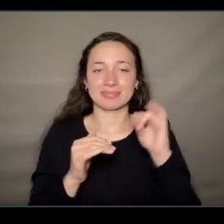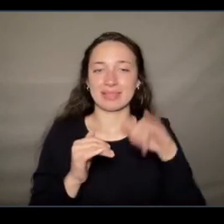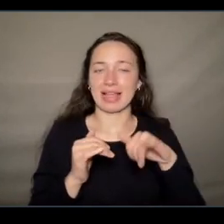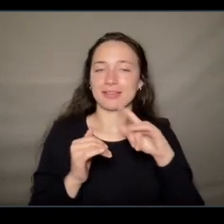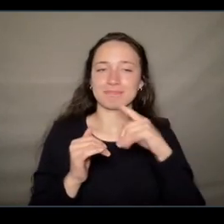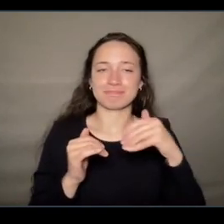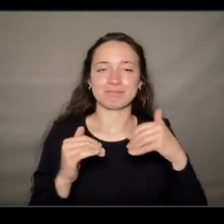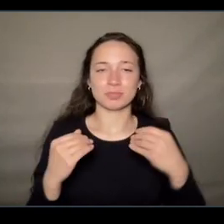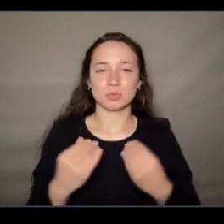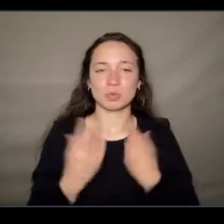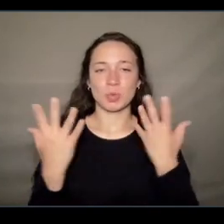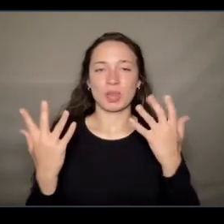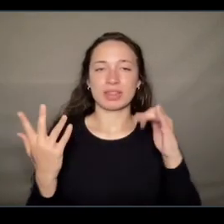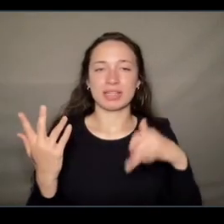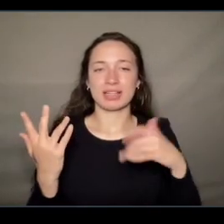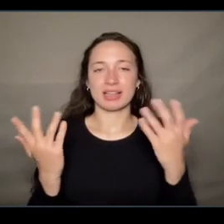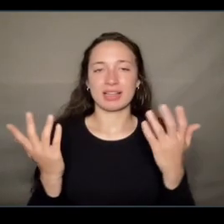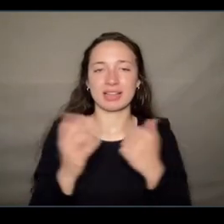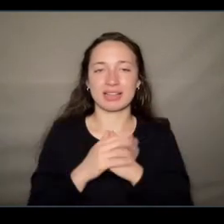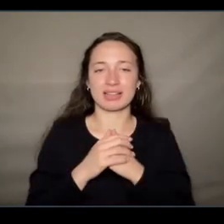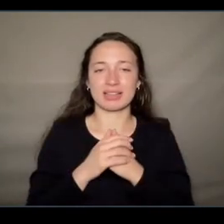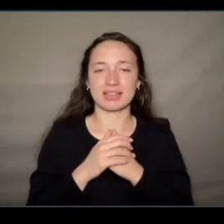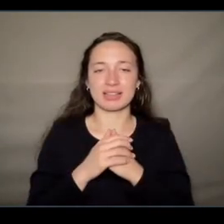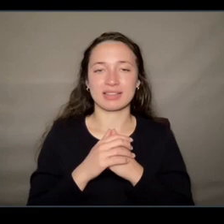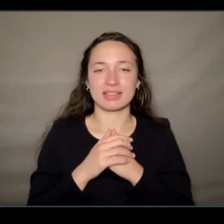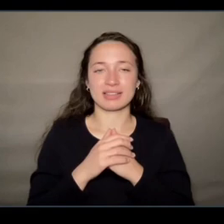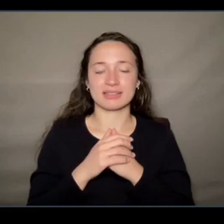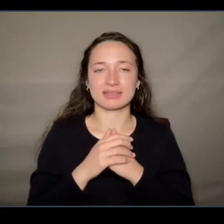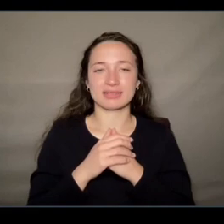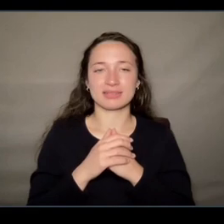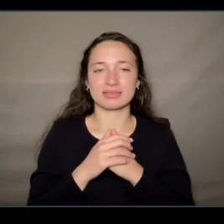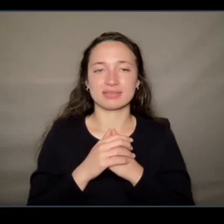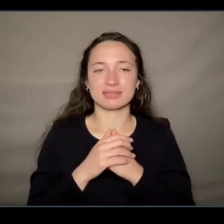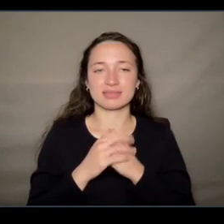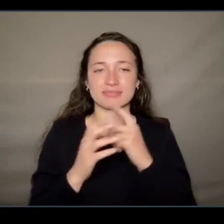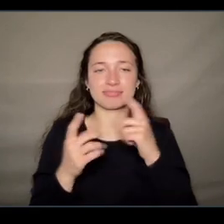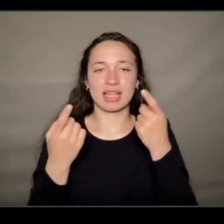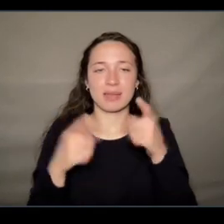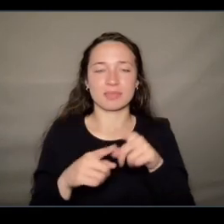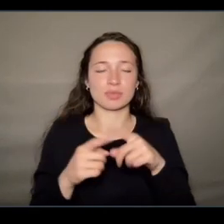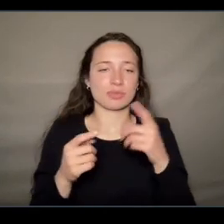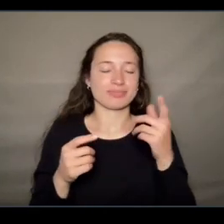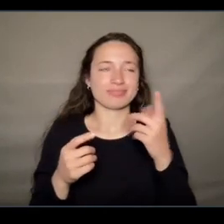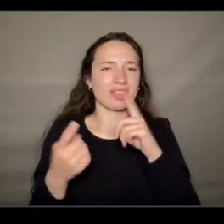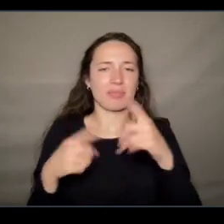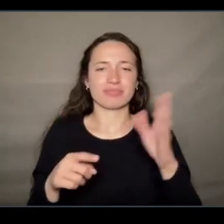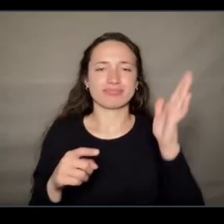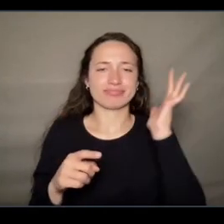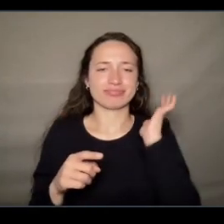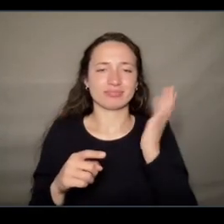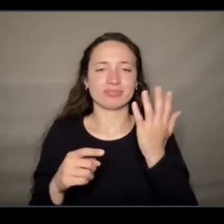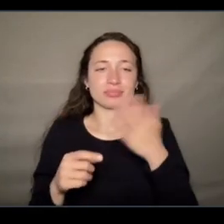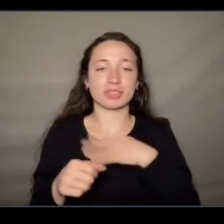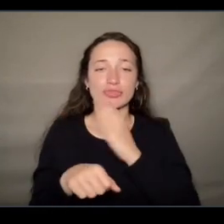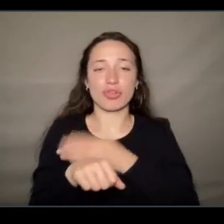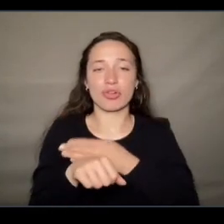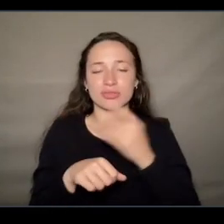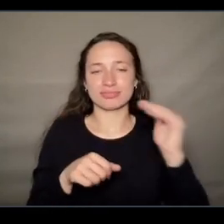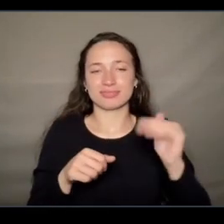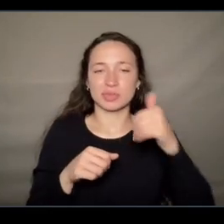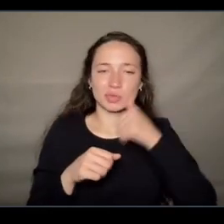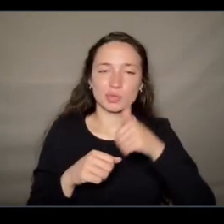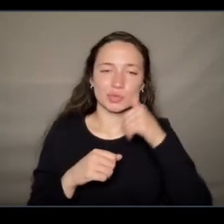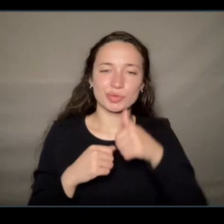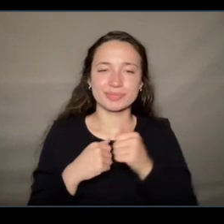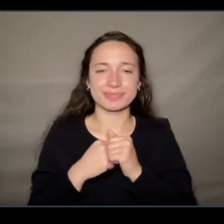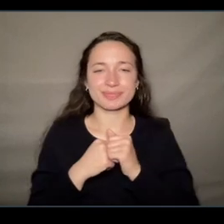So here was a joy that, I mean, it happened so long ago. You know, my daughter